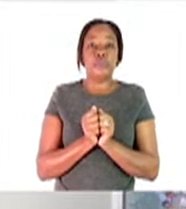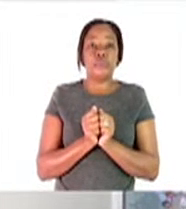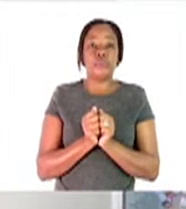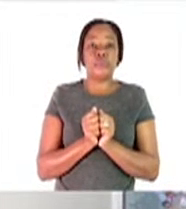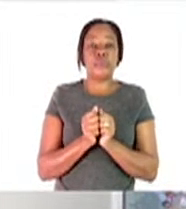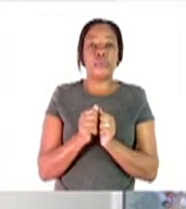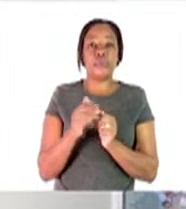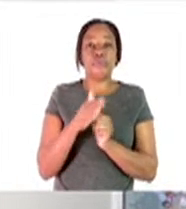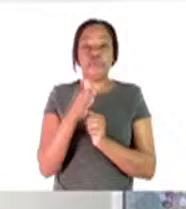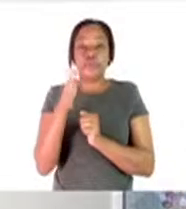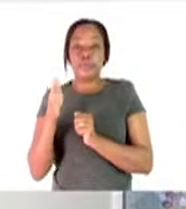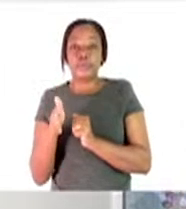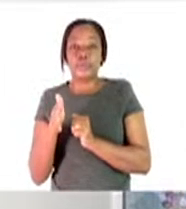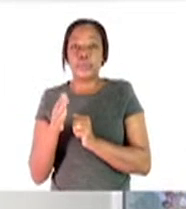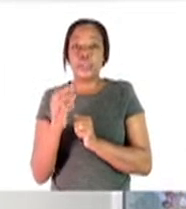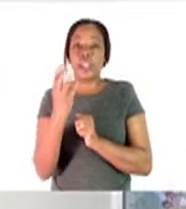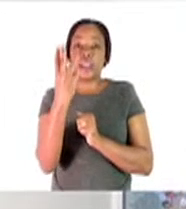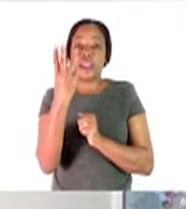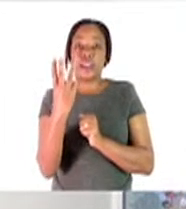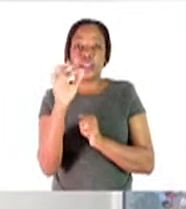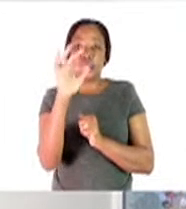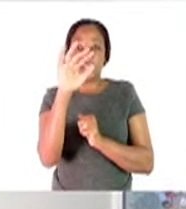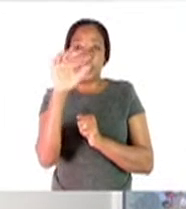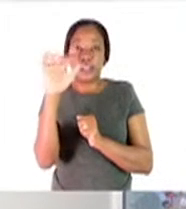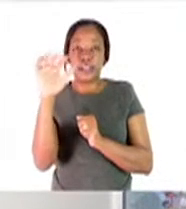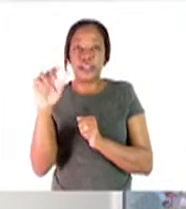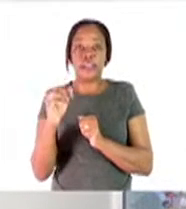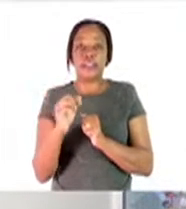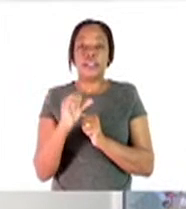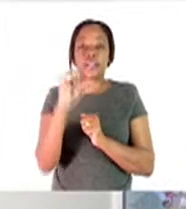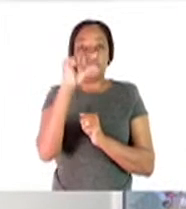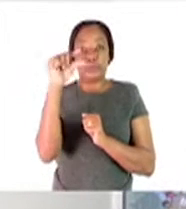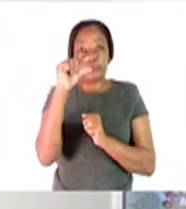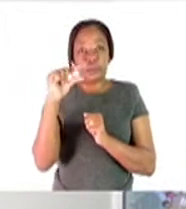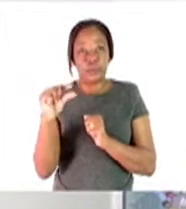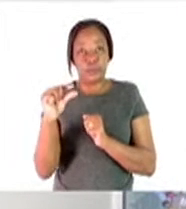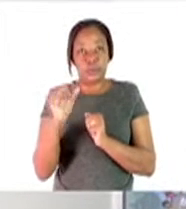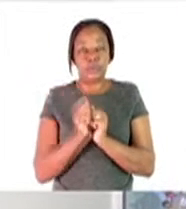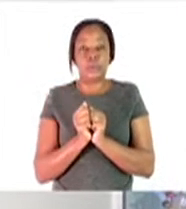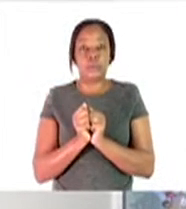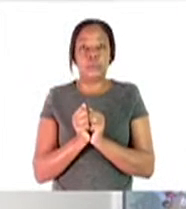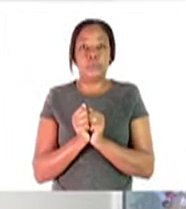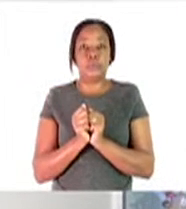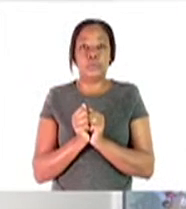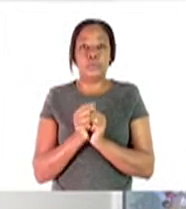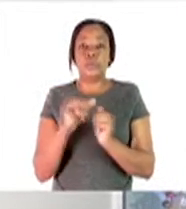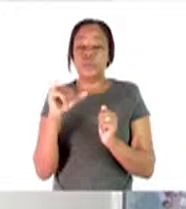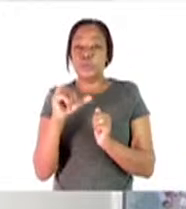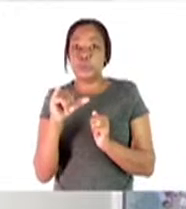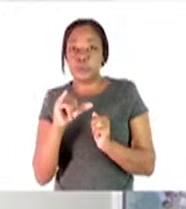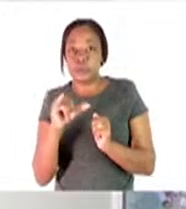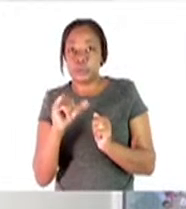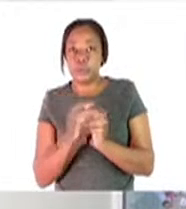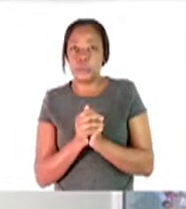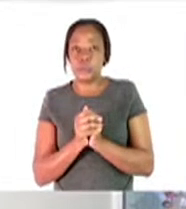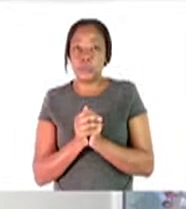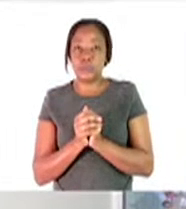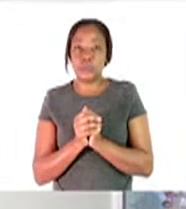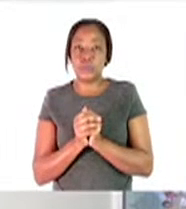3-letter words? 3-letter words are also simply means to write a word that is comprising of